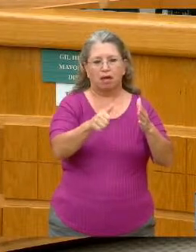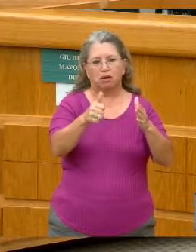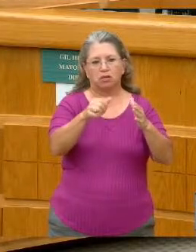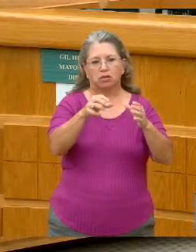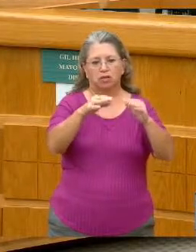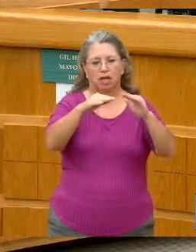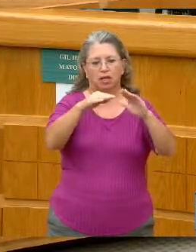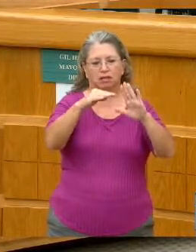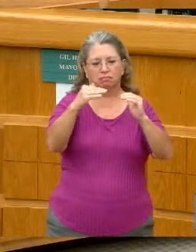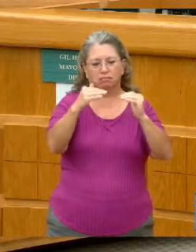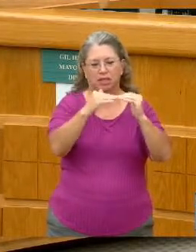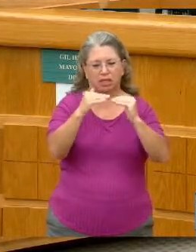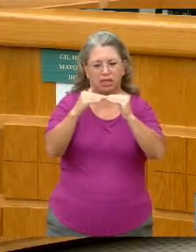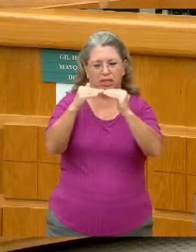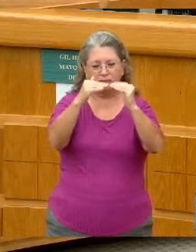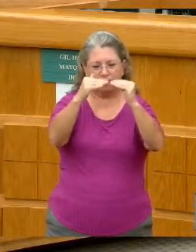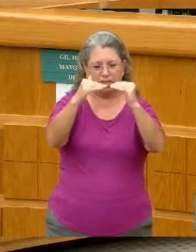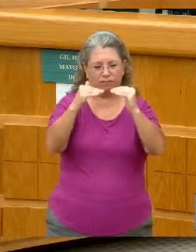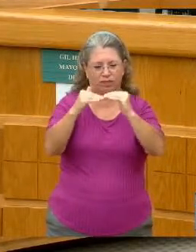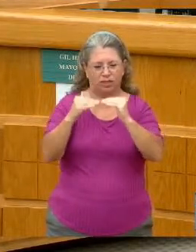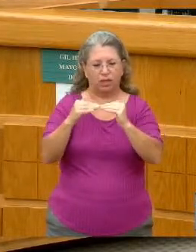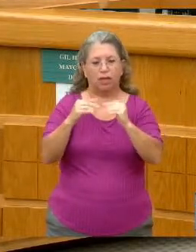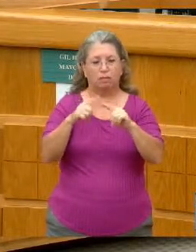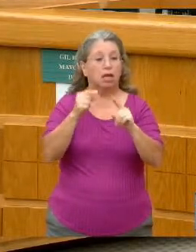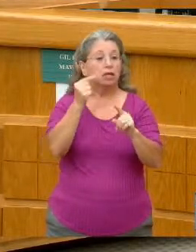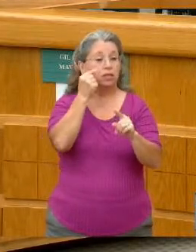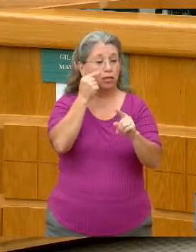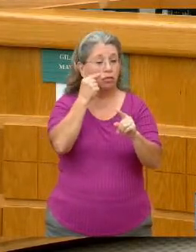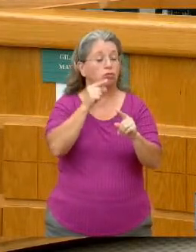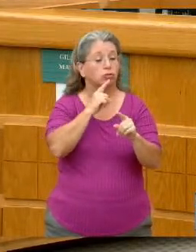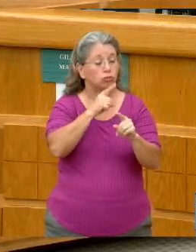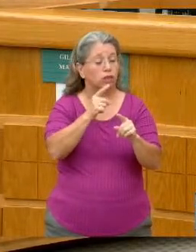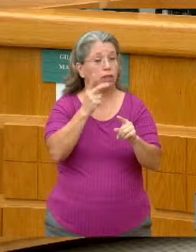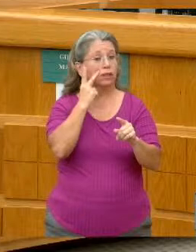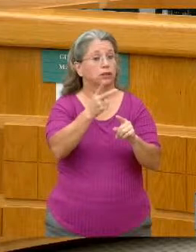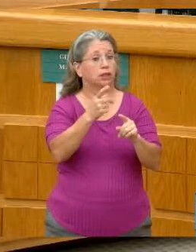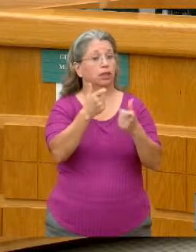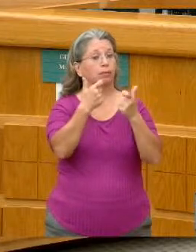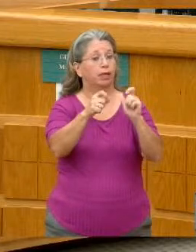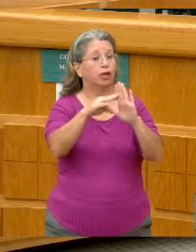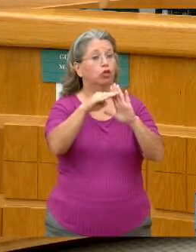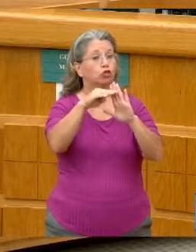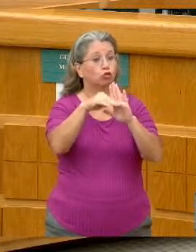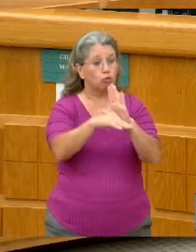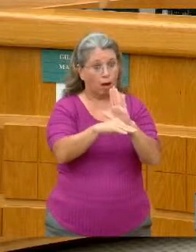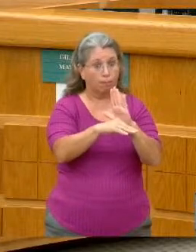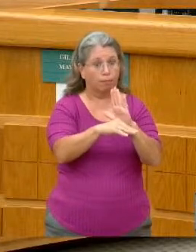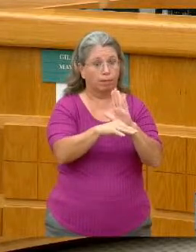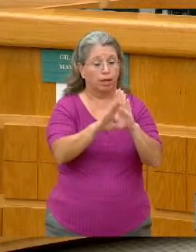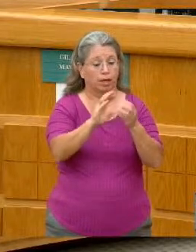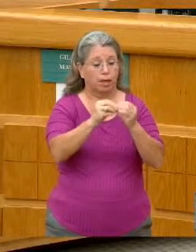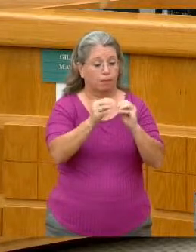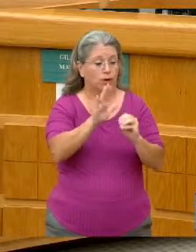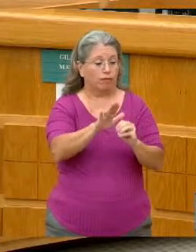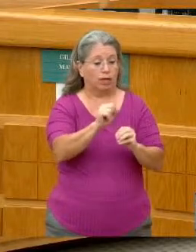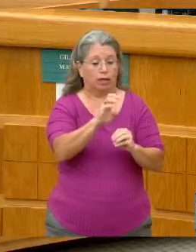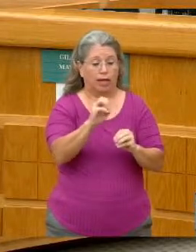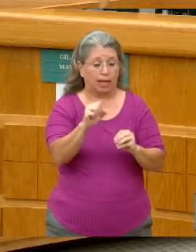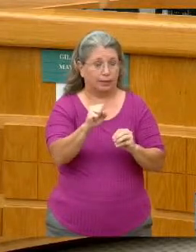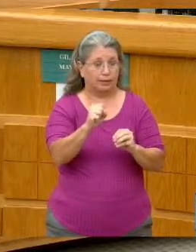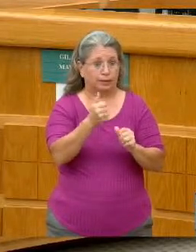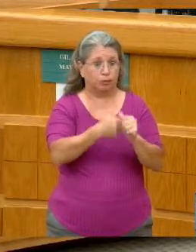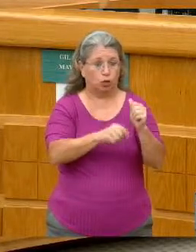San Antonio has really experienced a large drop in the number of cases per capita. I don't know what they're doing there, if this is a